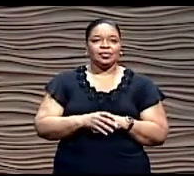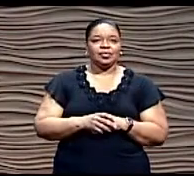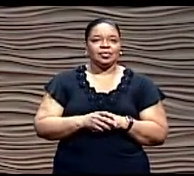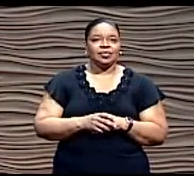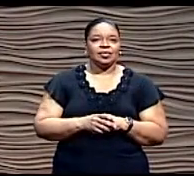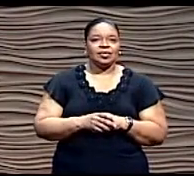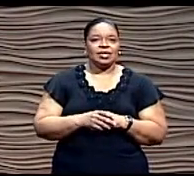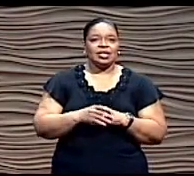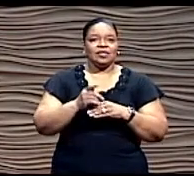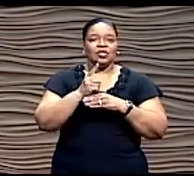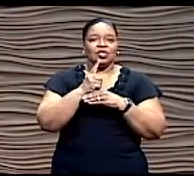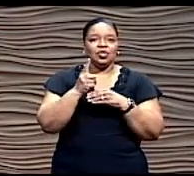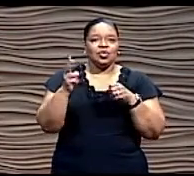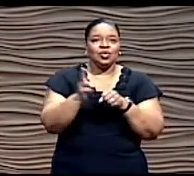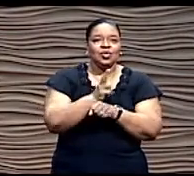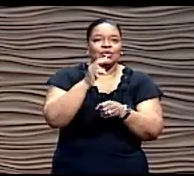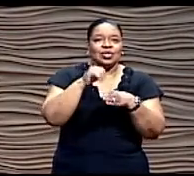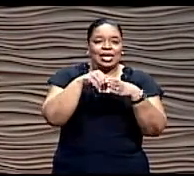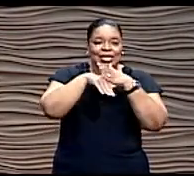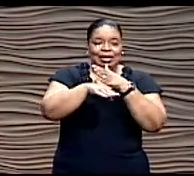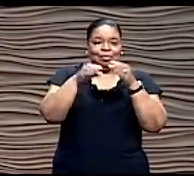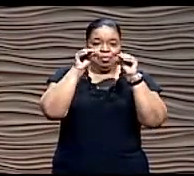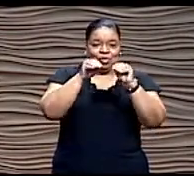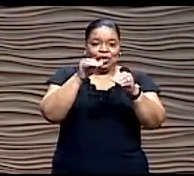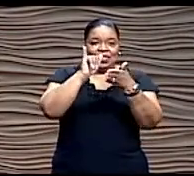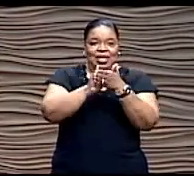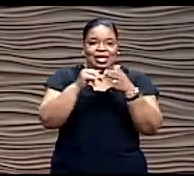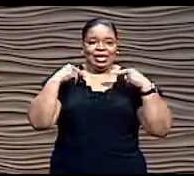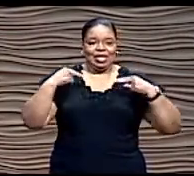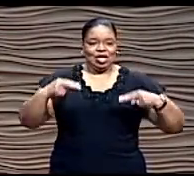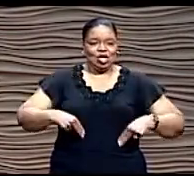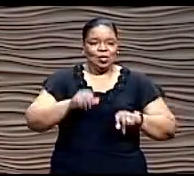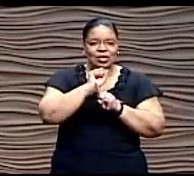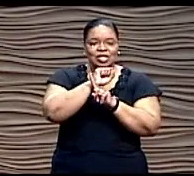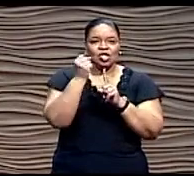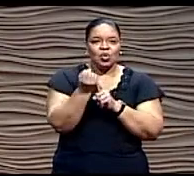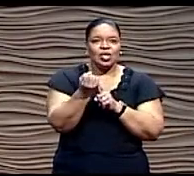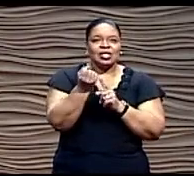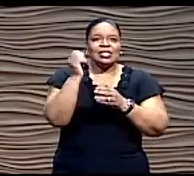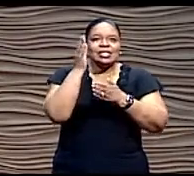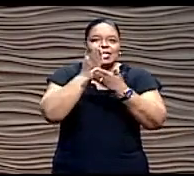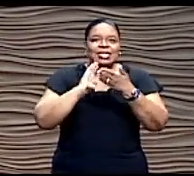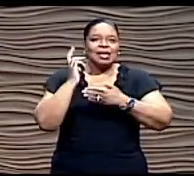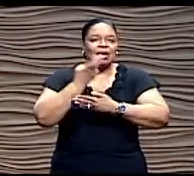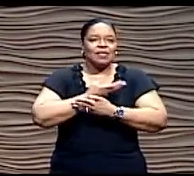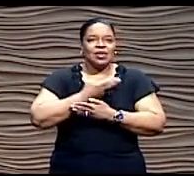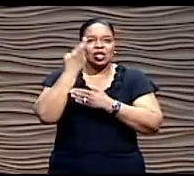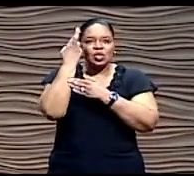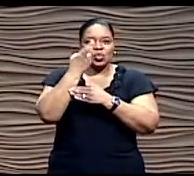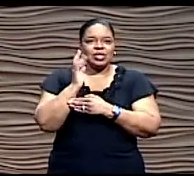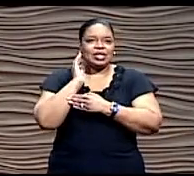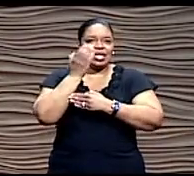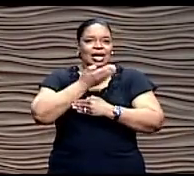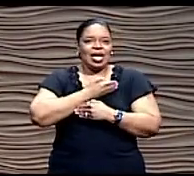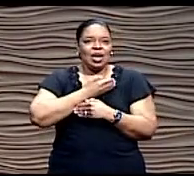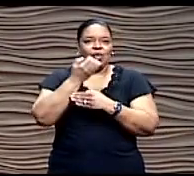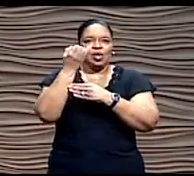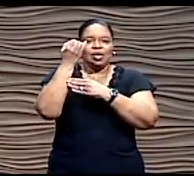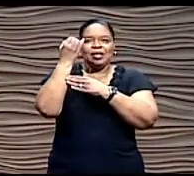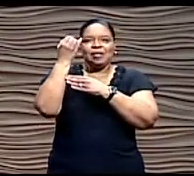You squeeze that into the human situation, and there are some of us who believe that because of our